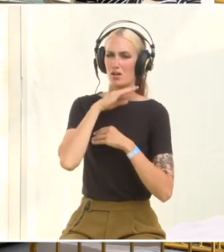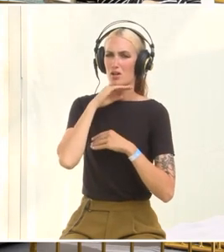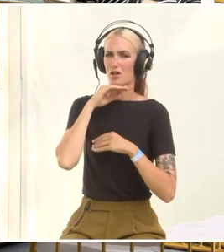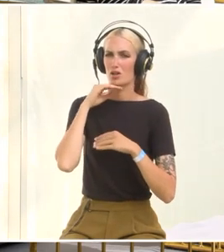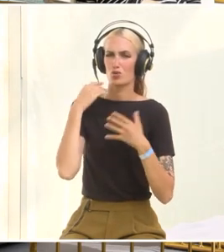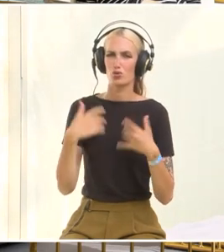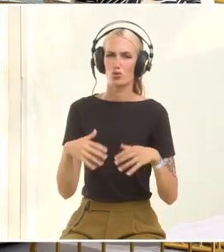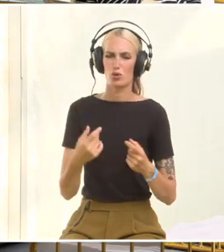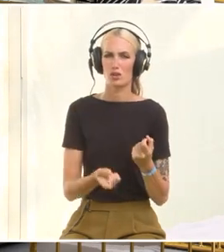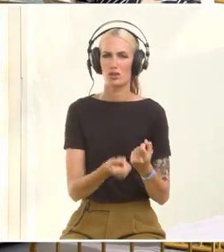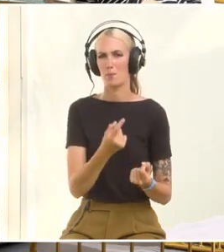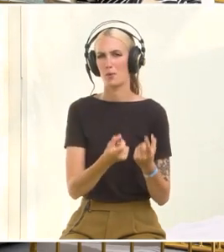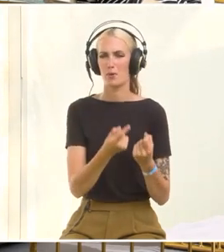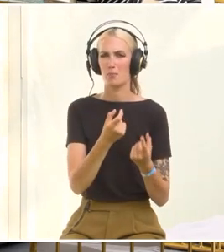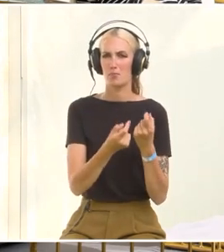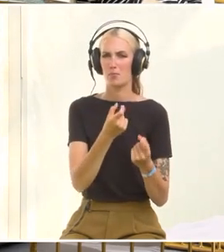also aging rapidly,